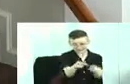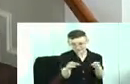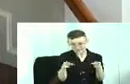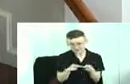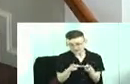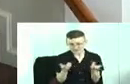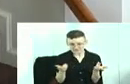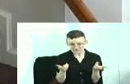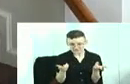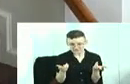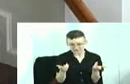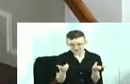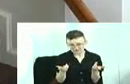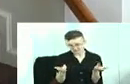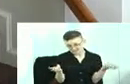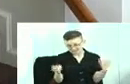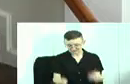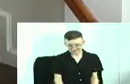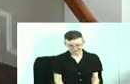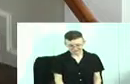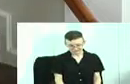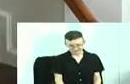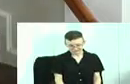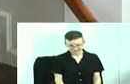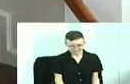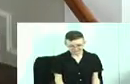empty ways,